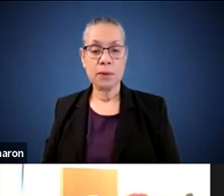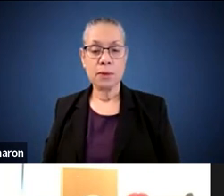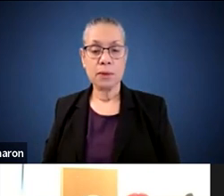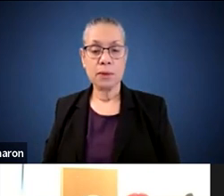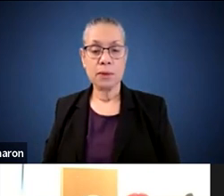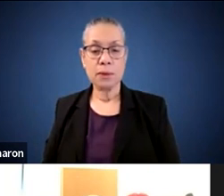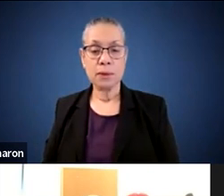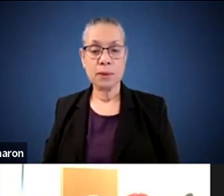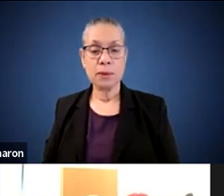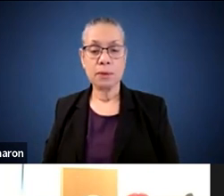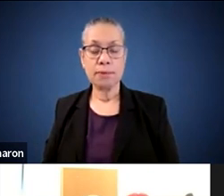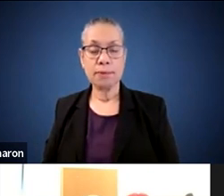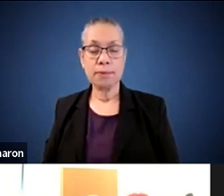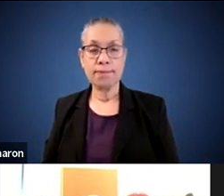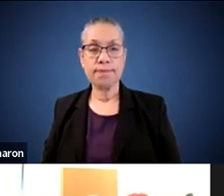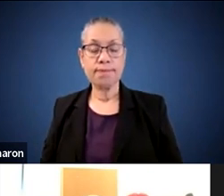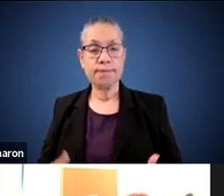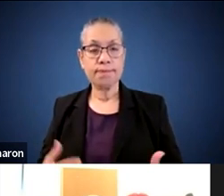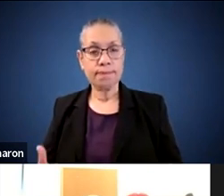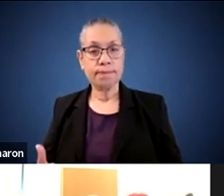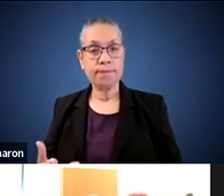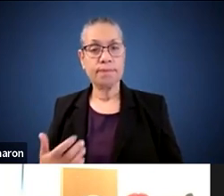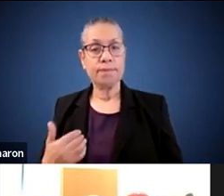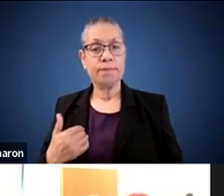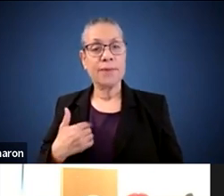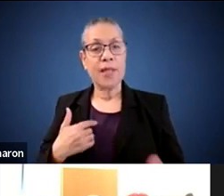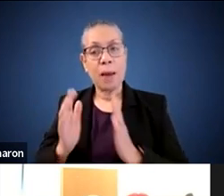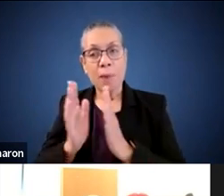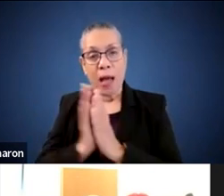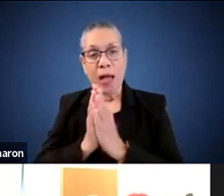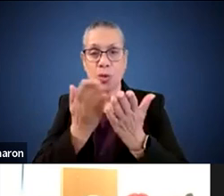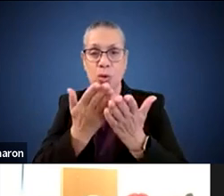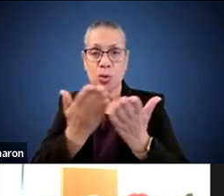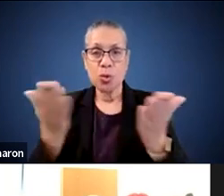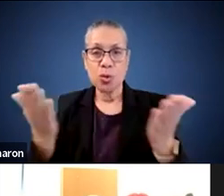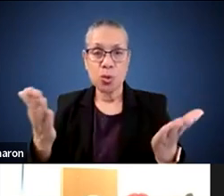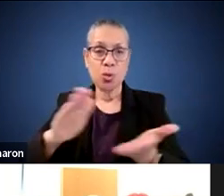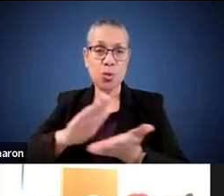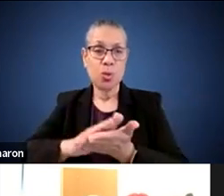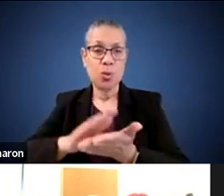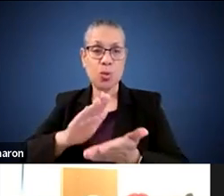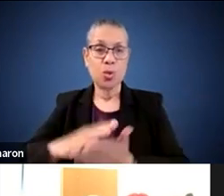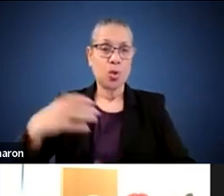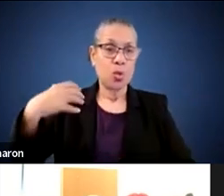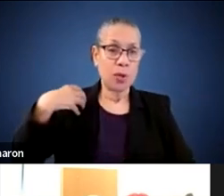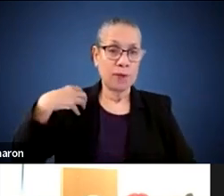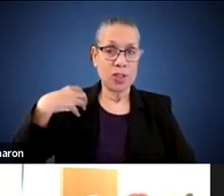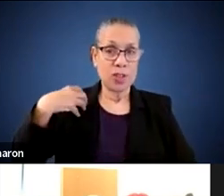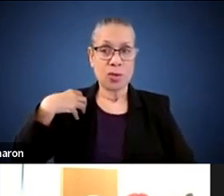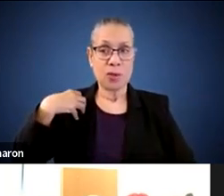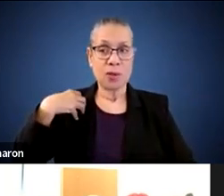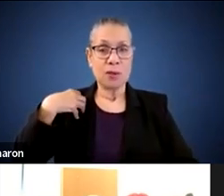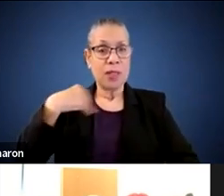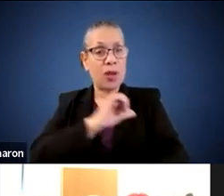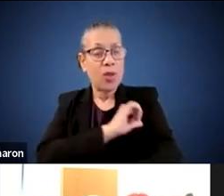and uh that's why I ask School authorities to please take into consideration my plea